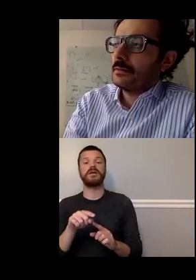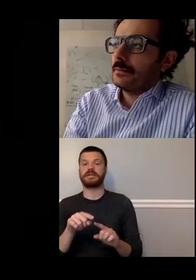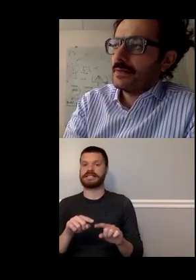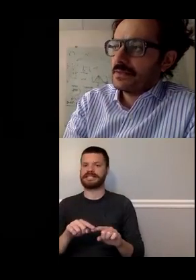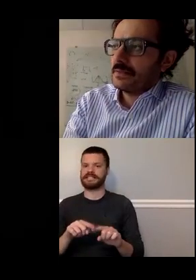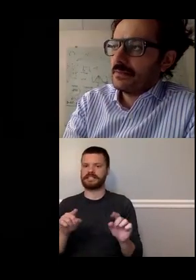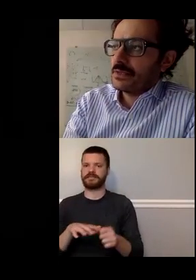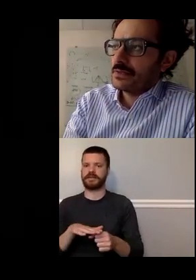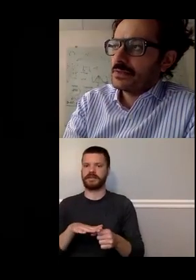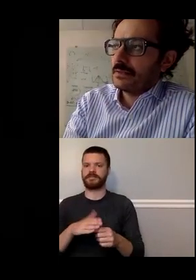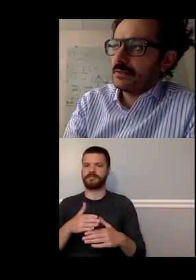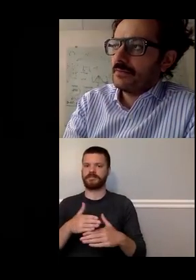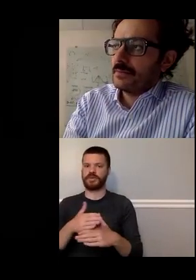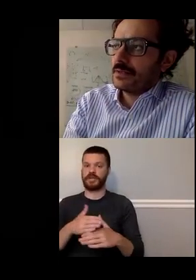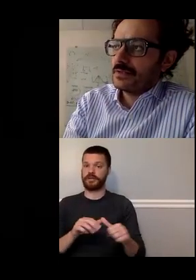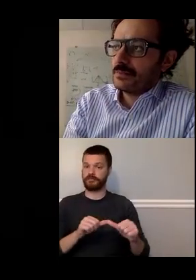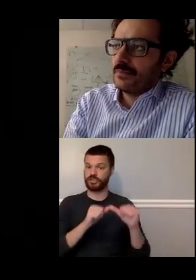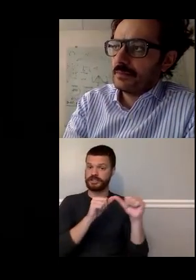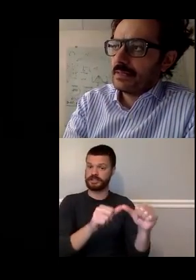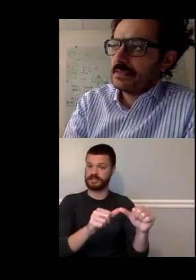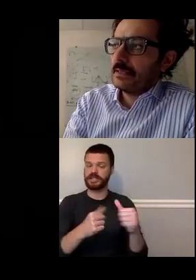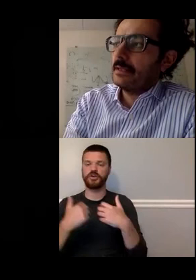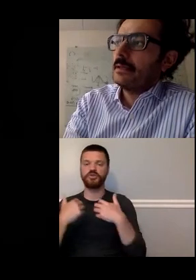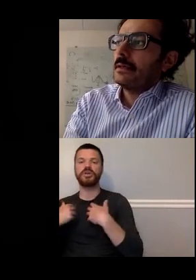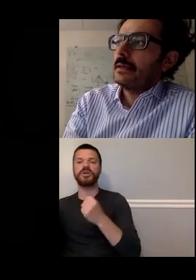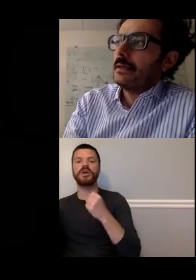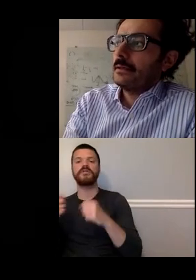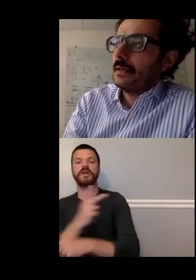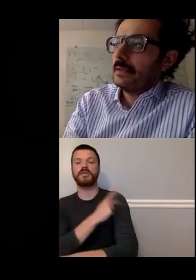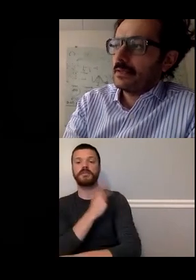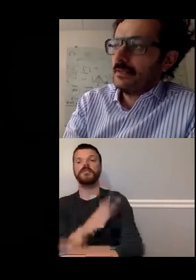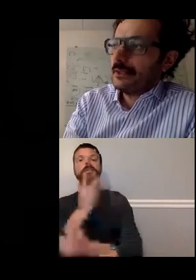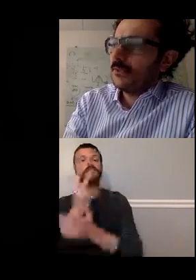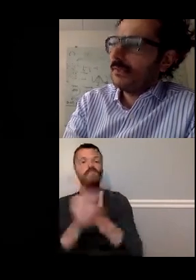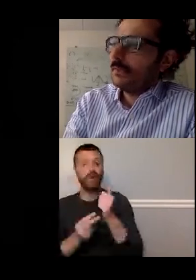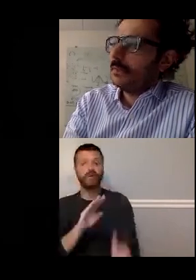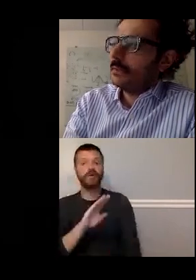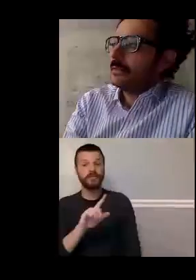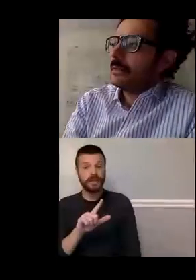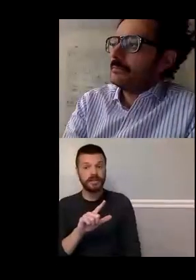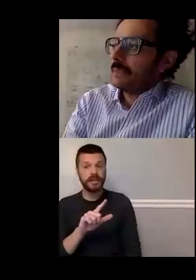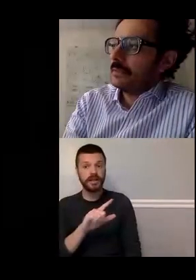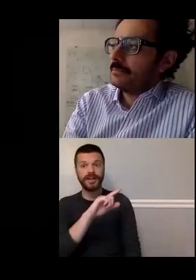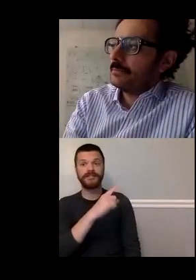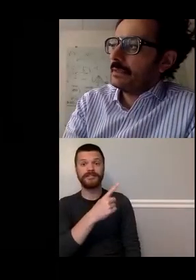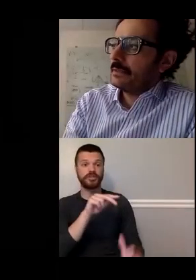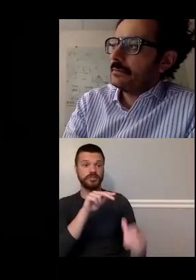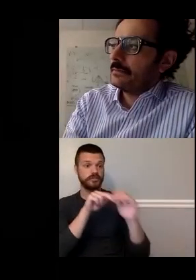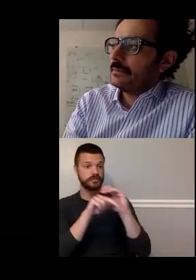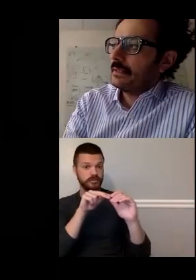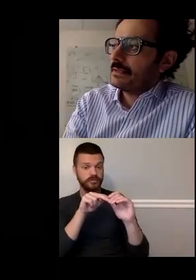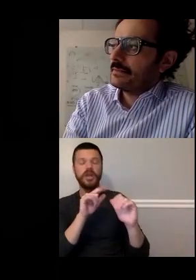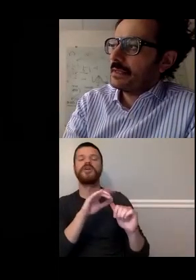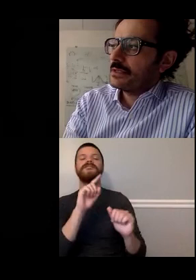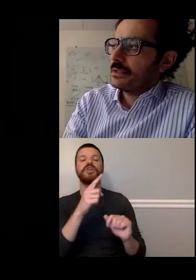between persistent patients and recovered patients, both at baseline and at follow-up. And they